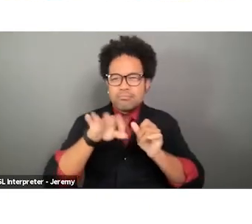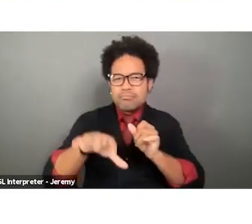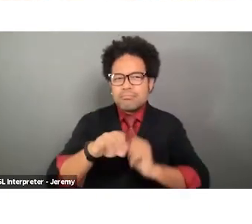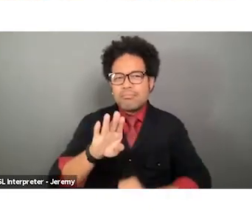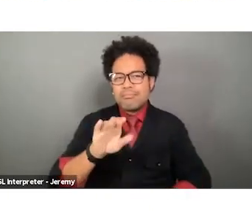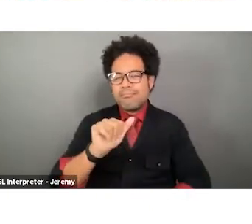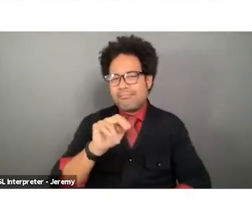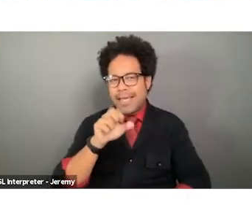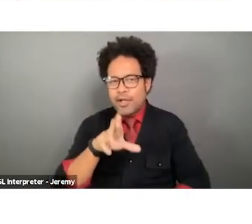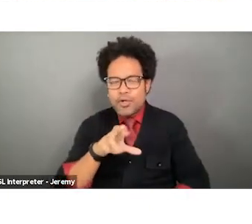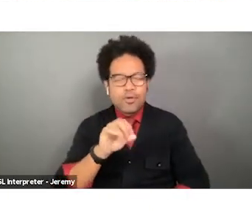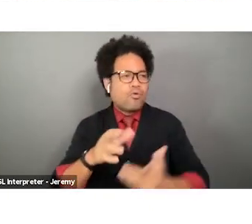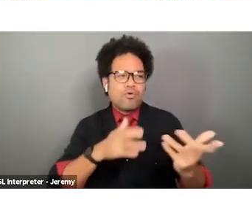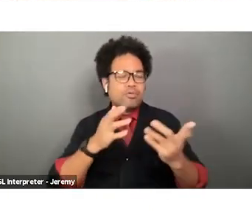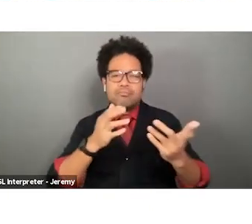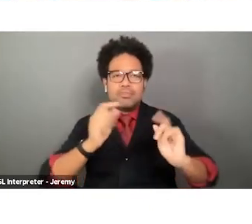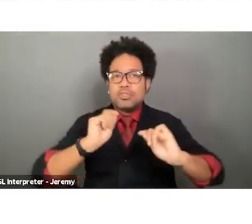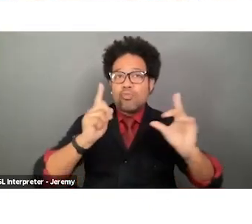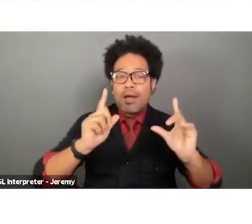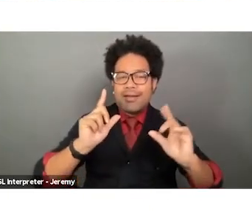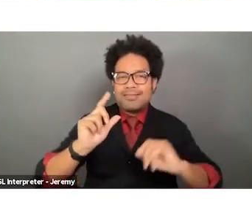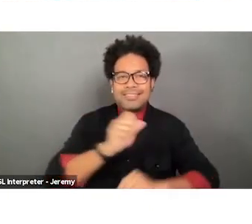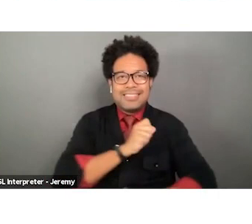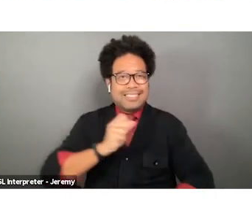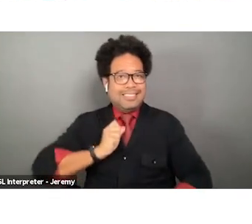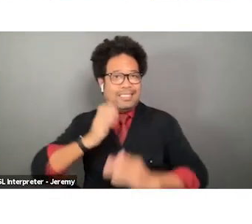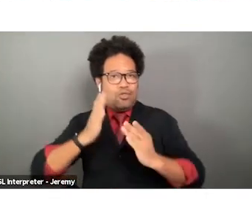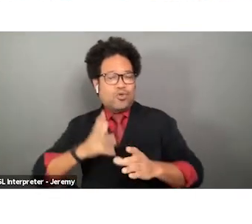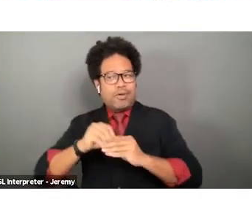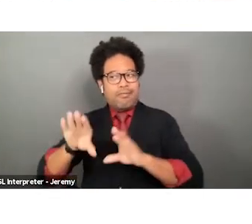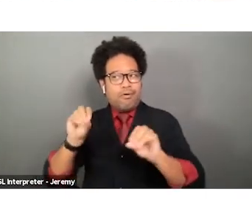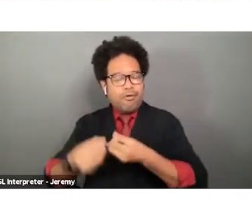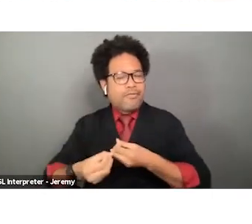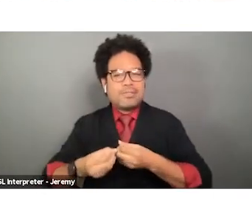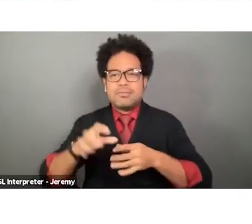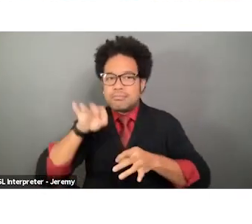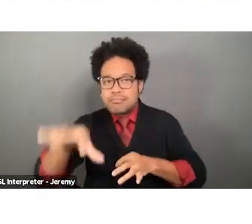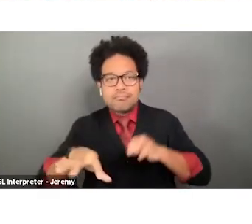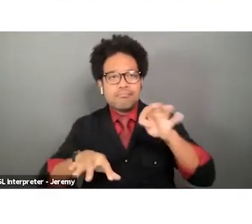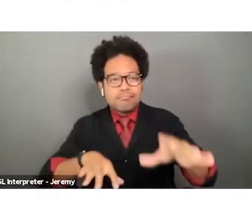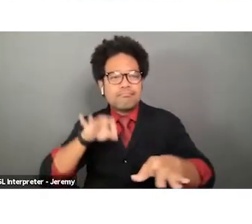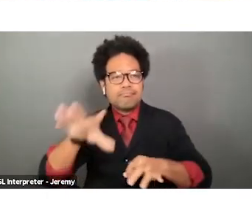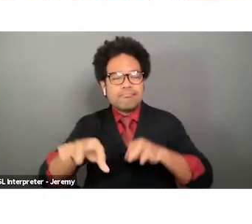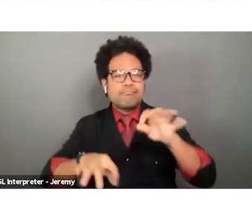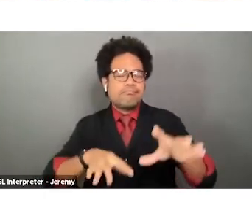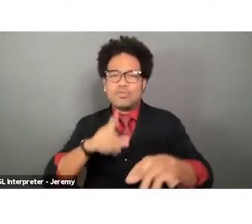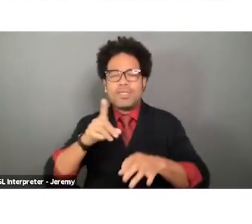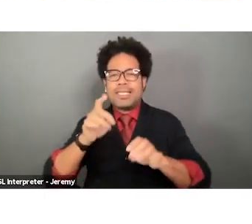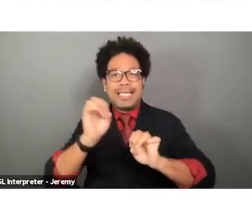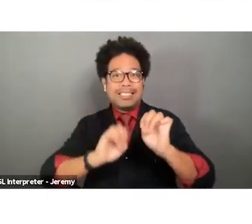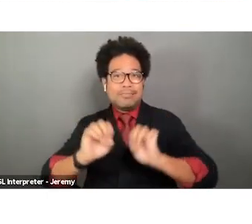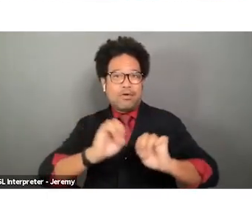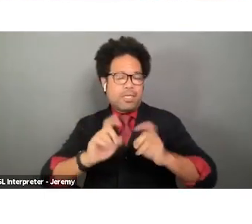should surprise the senator at his office. There's a lot of different things that they do that are really experimentation.